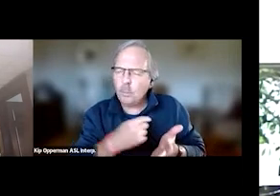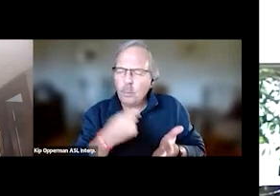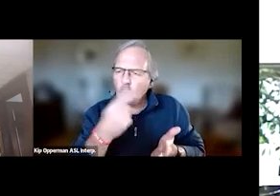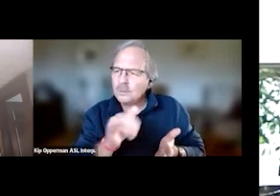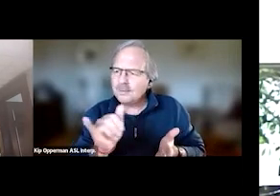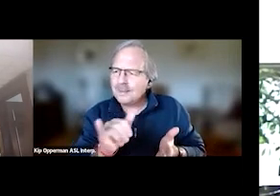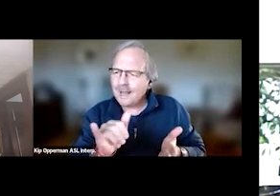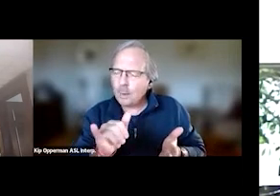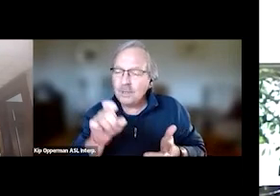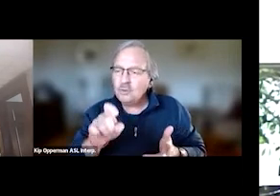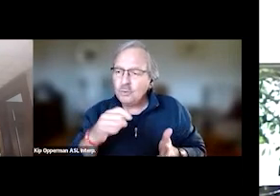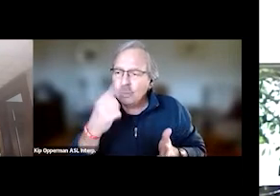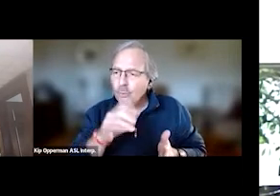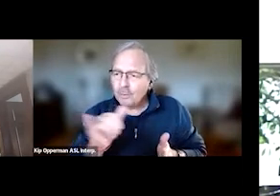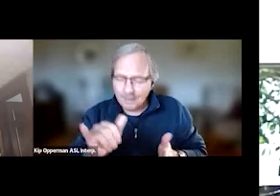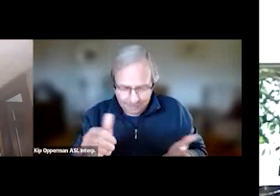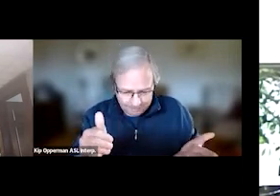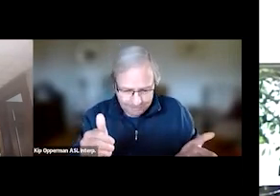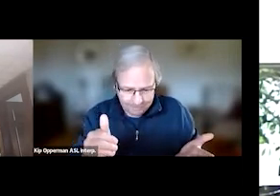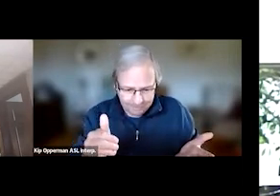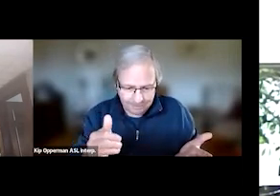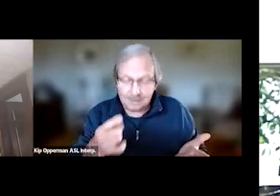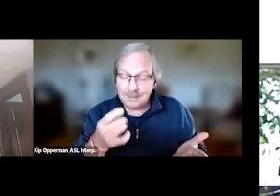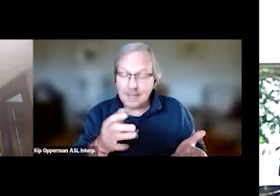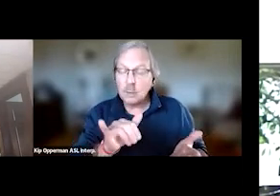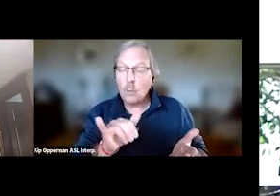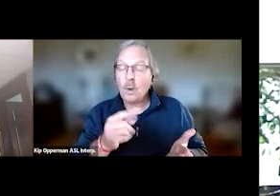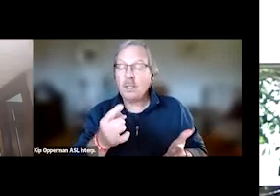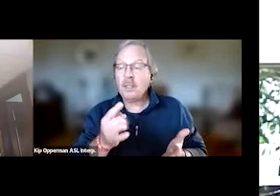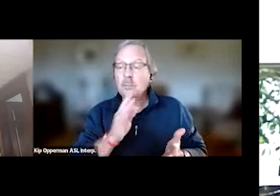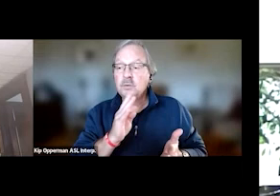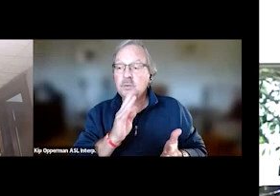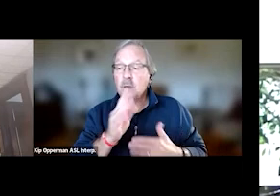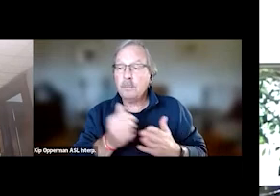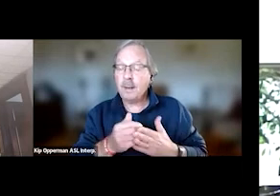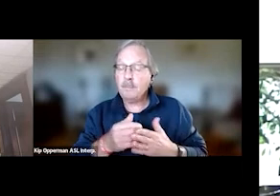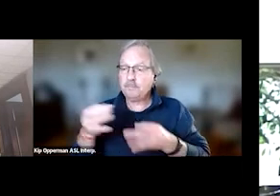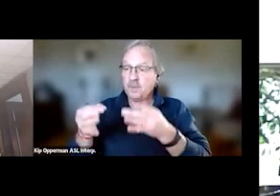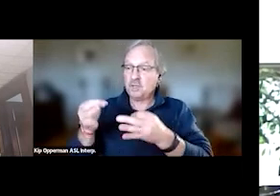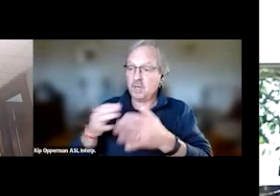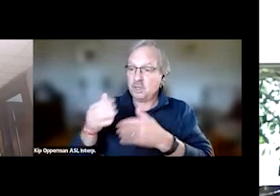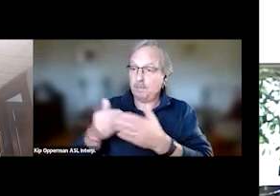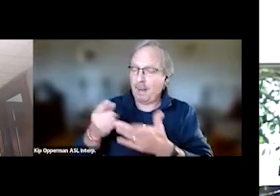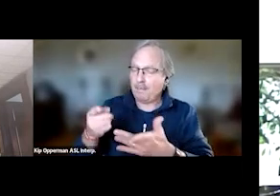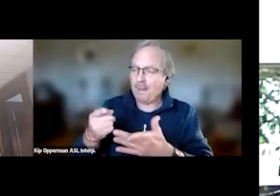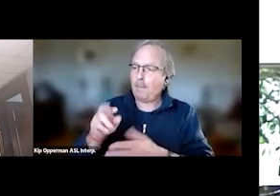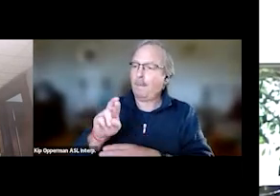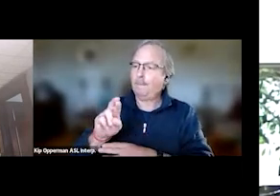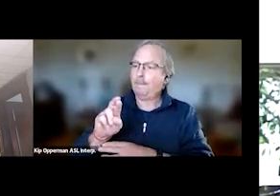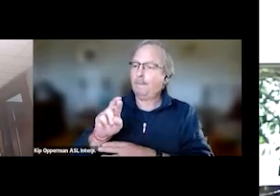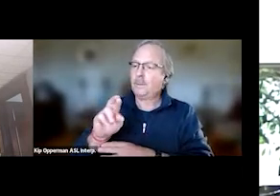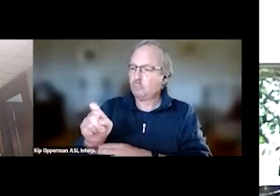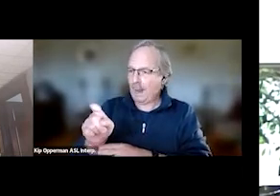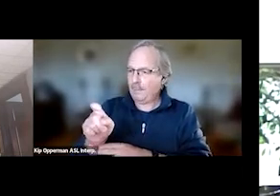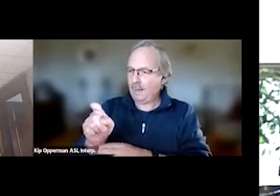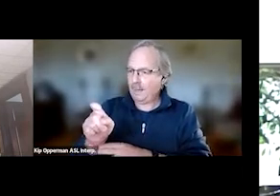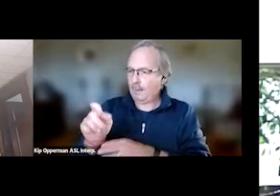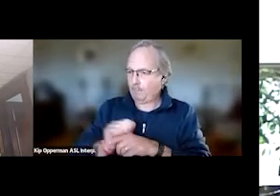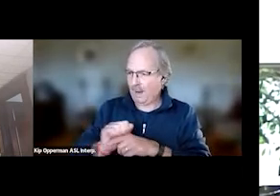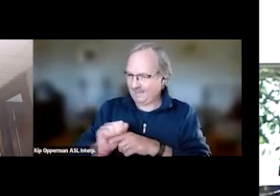like, was one of the things we talked with the judges about, as well as prescribing practices for